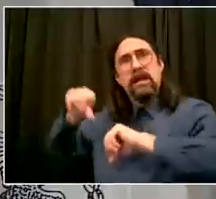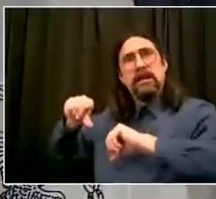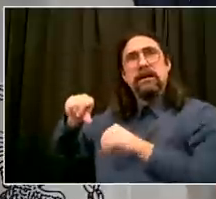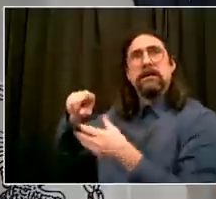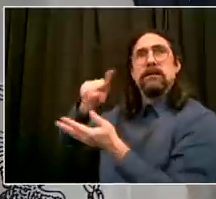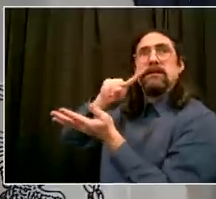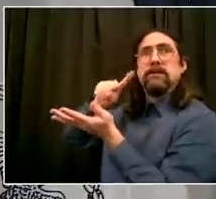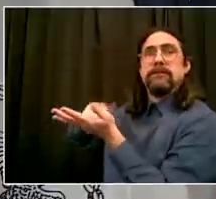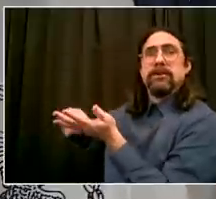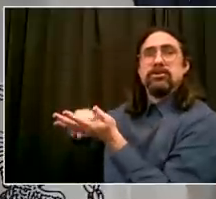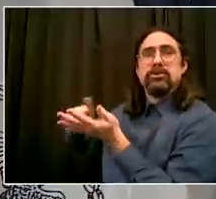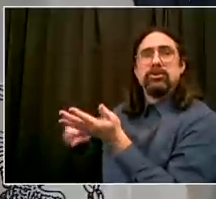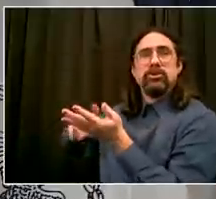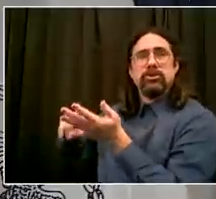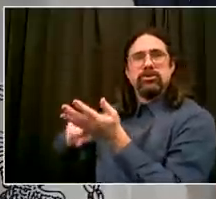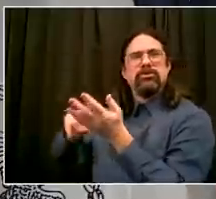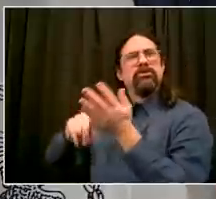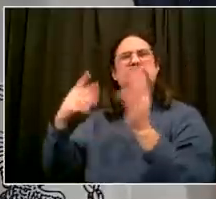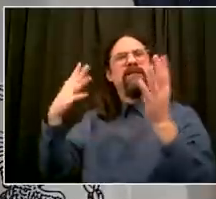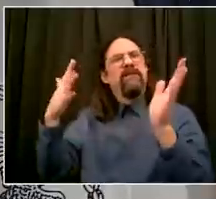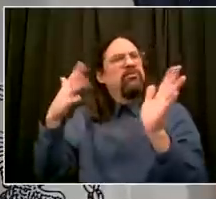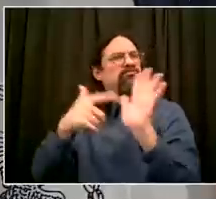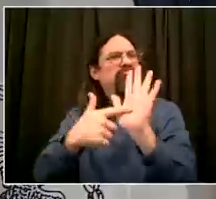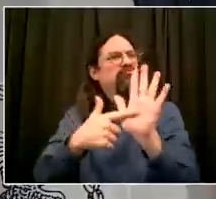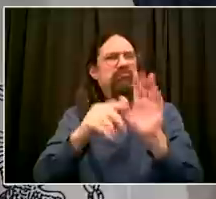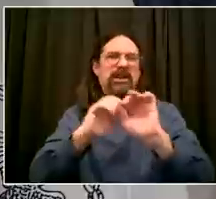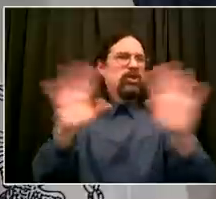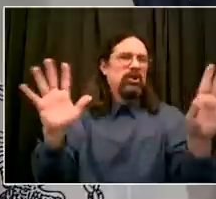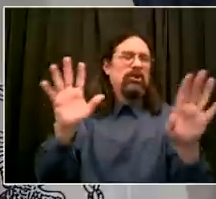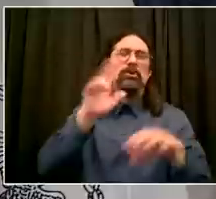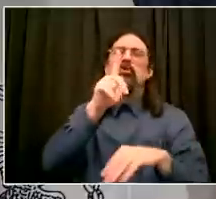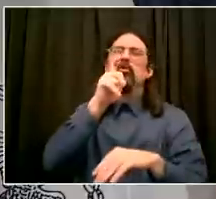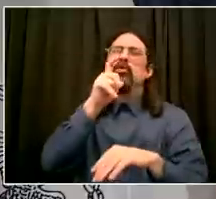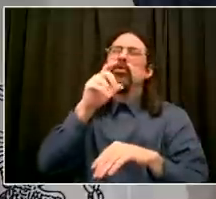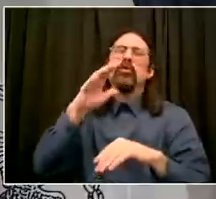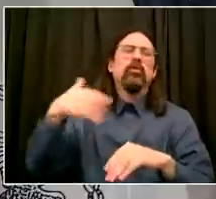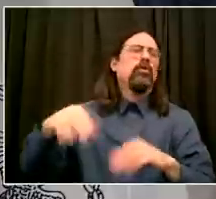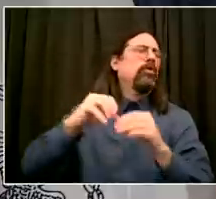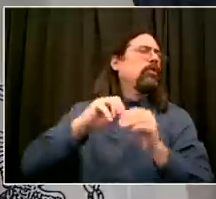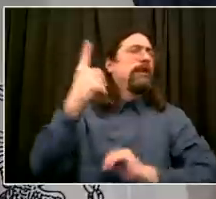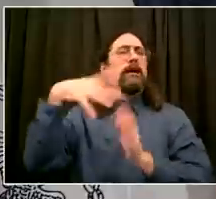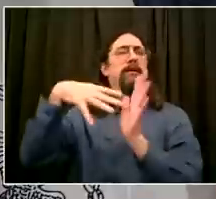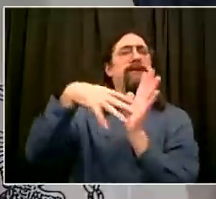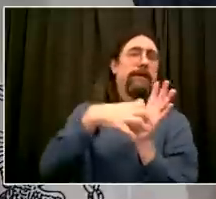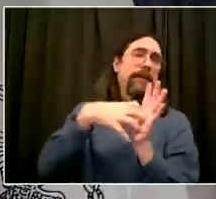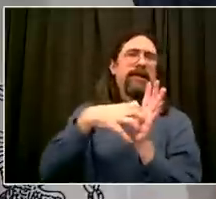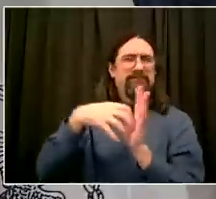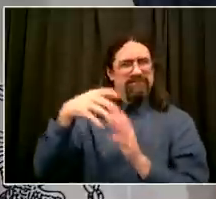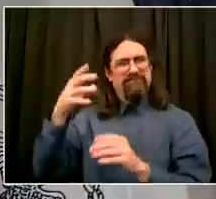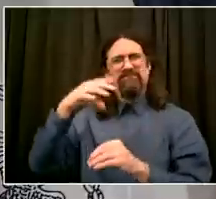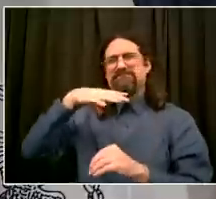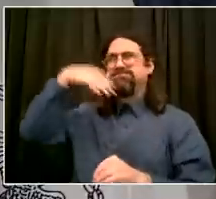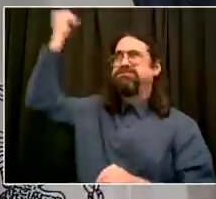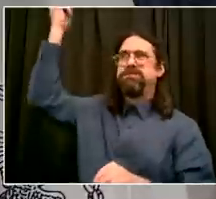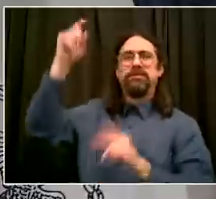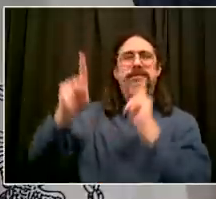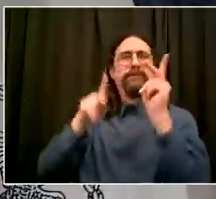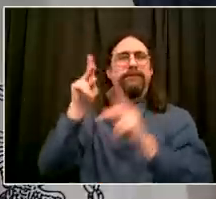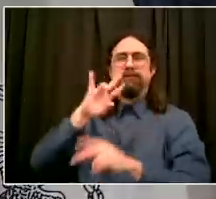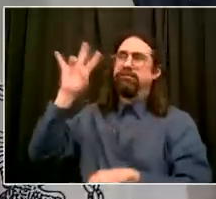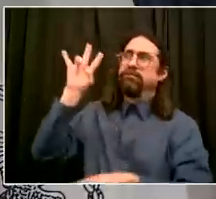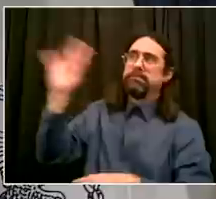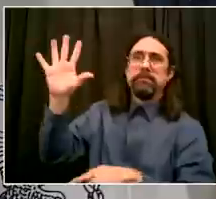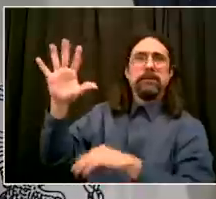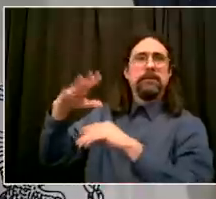also know realistically that we're going to have a tough time just keeping up with the demand among the over 75 and